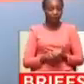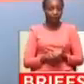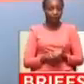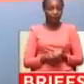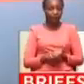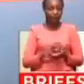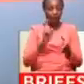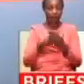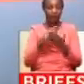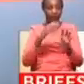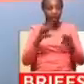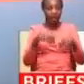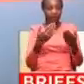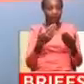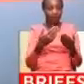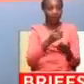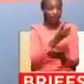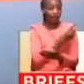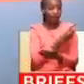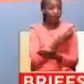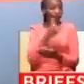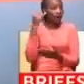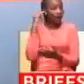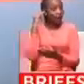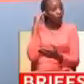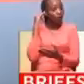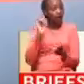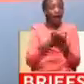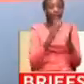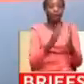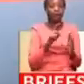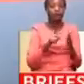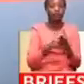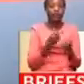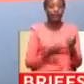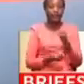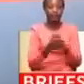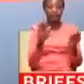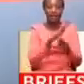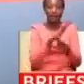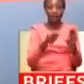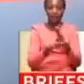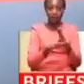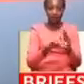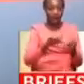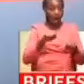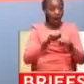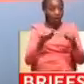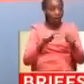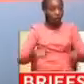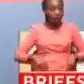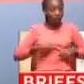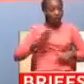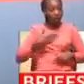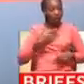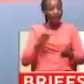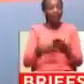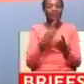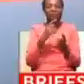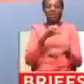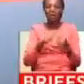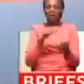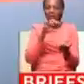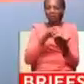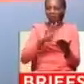gave Dr. Jafari a call. And this guy starts explaining everything that I'm going through. And tells me about my situation over